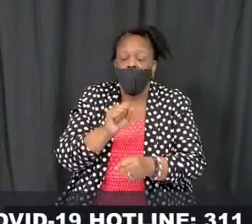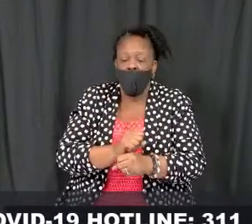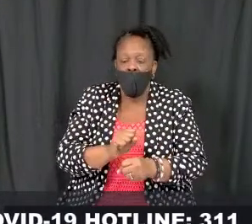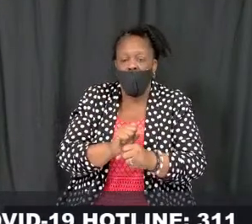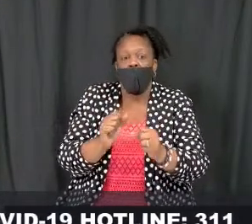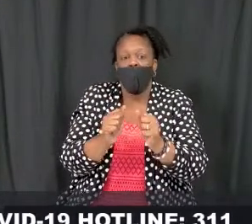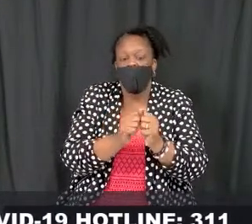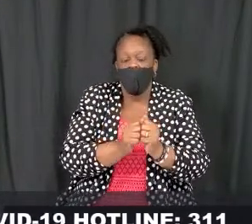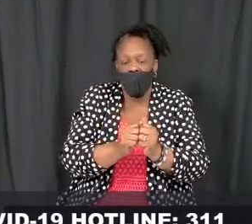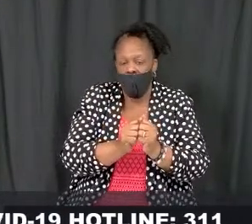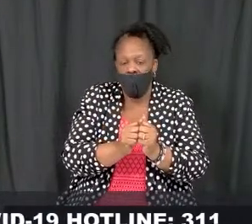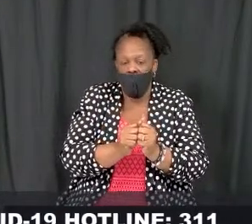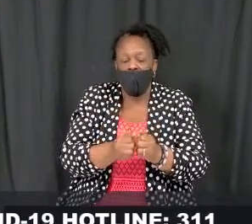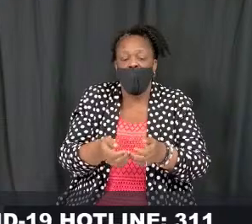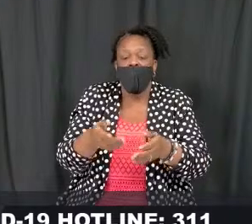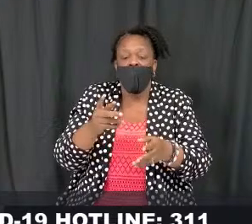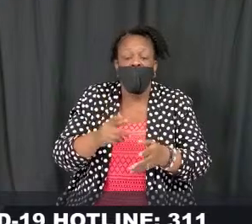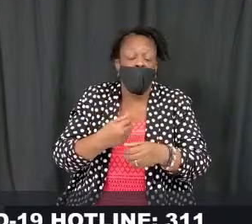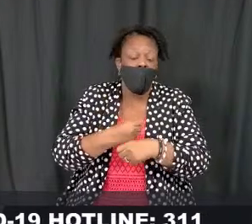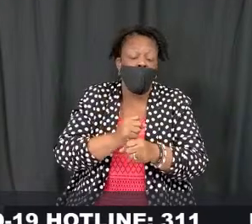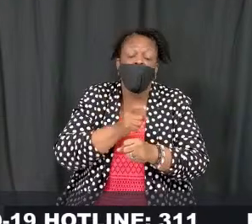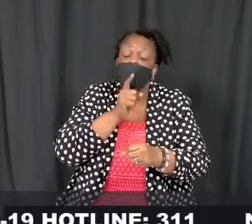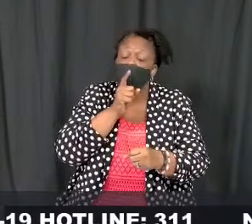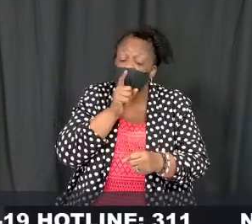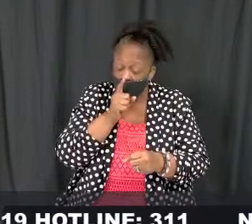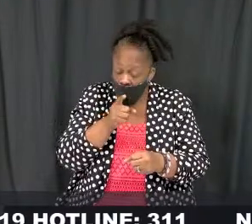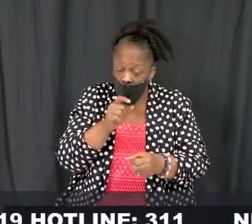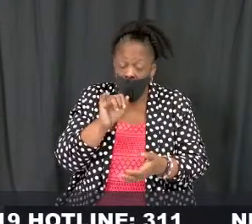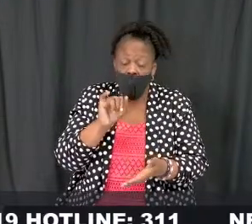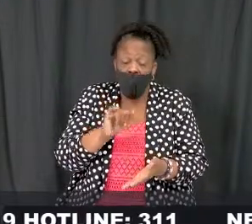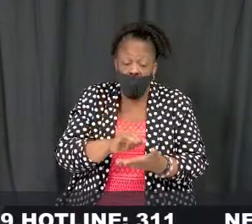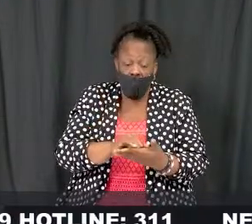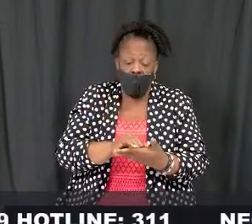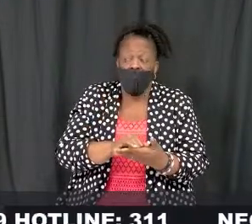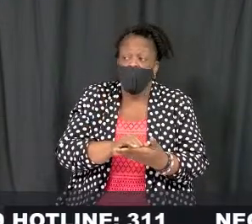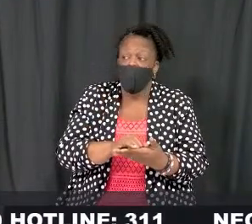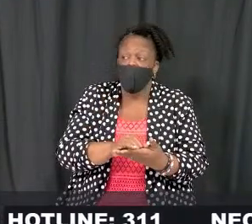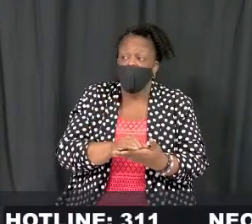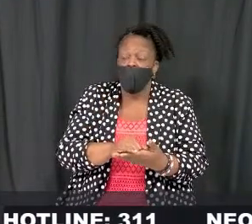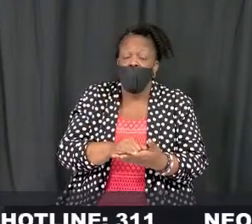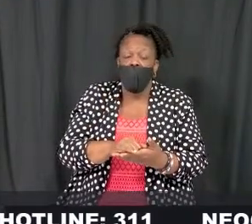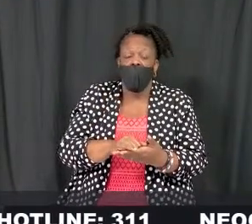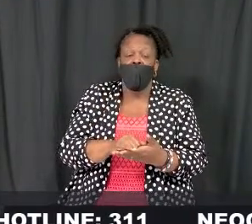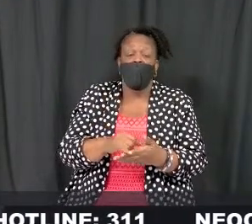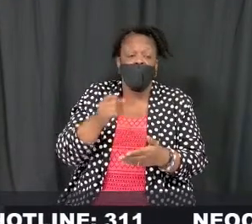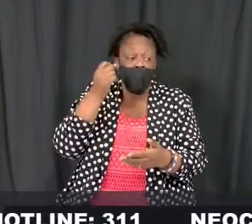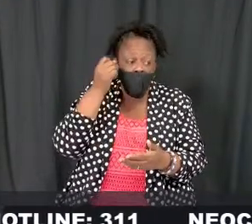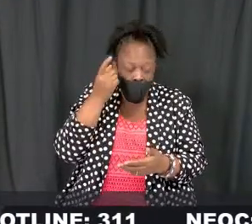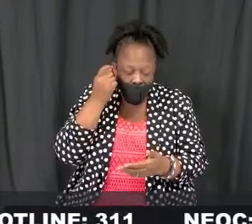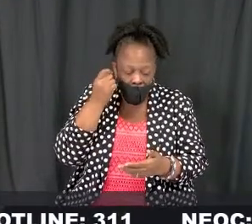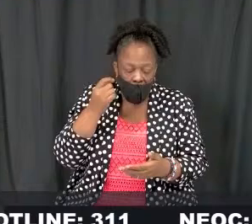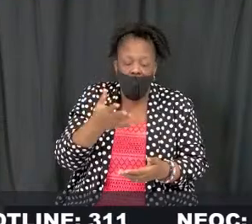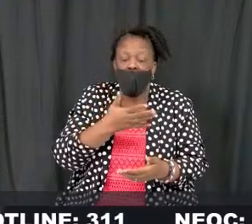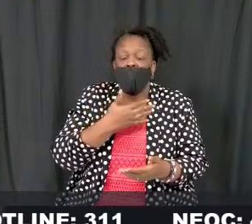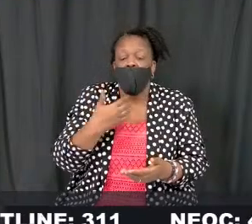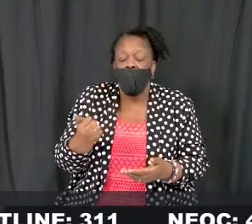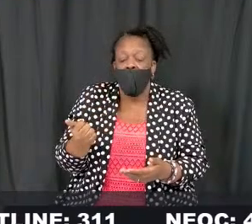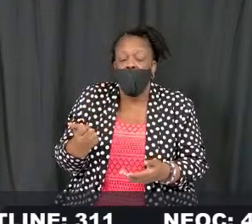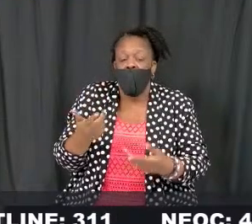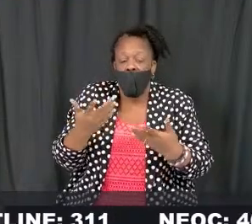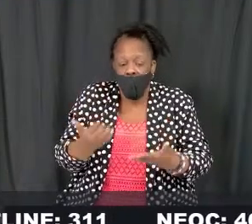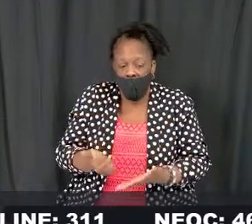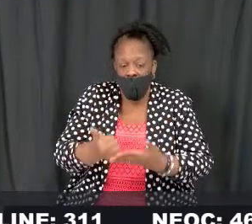within the next few days to ensure and enforce and have you as part of this response mechanism.